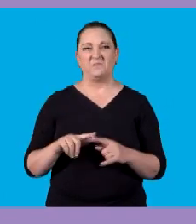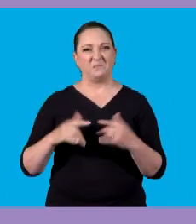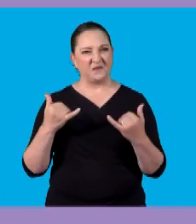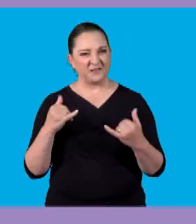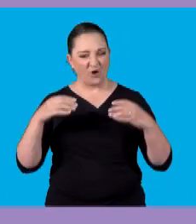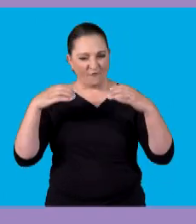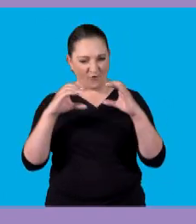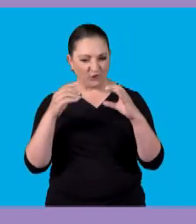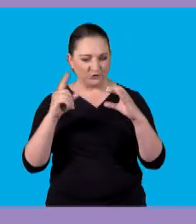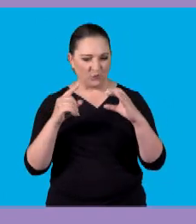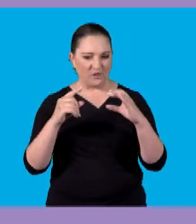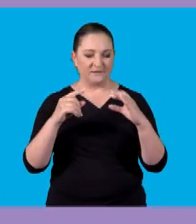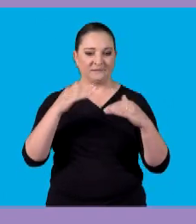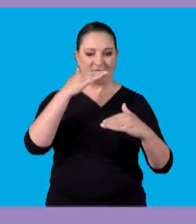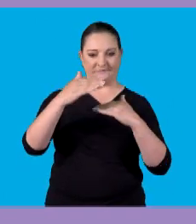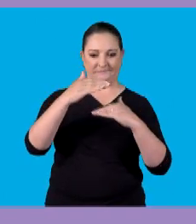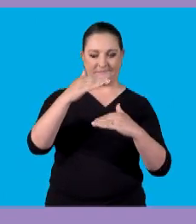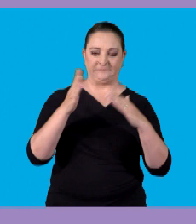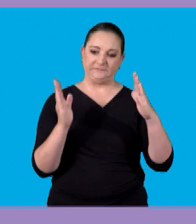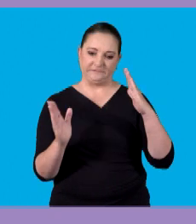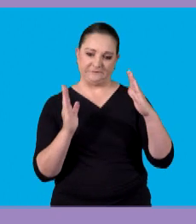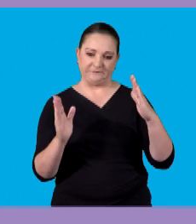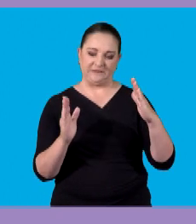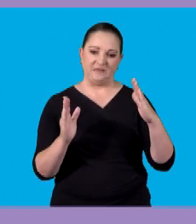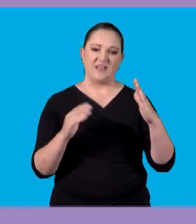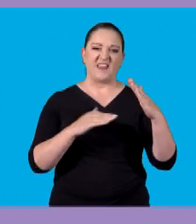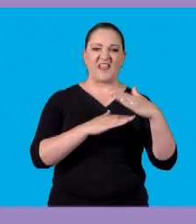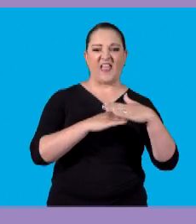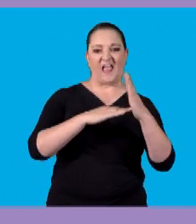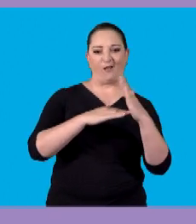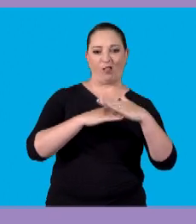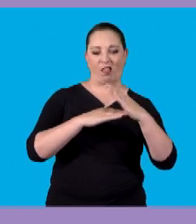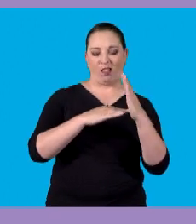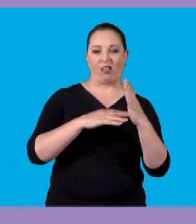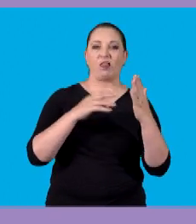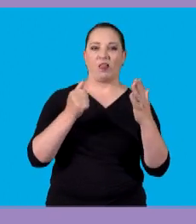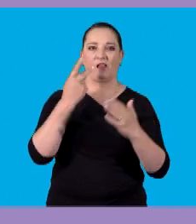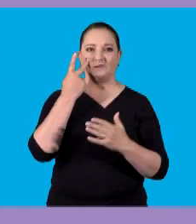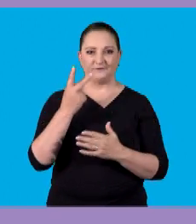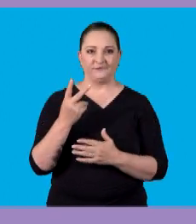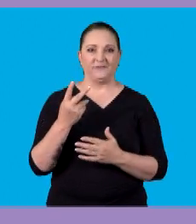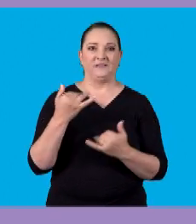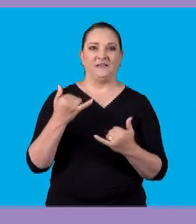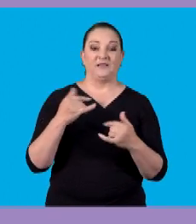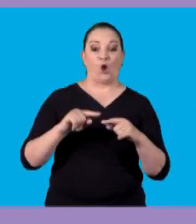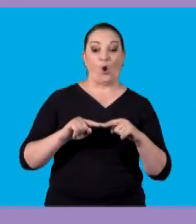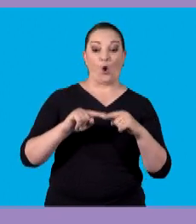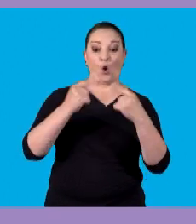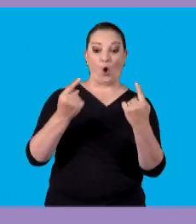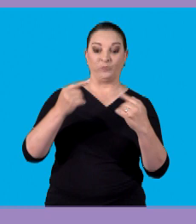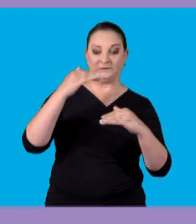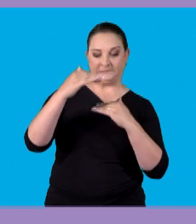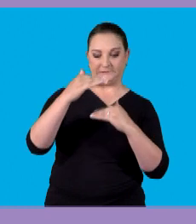angles and the diagonals. Now we've already discussed the sides of a parallelogram, and we know that the opposite sides